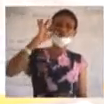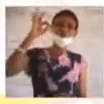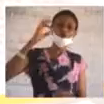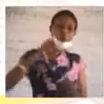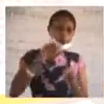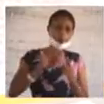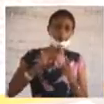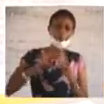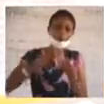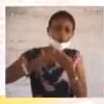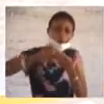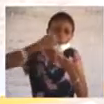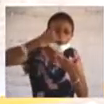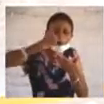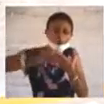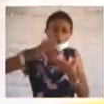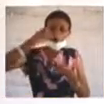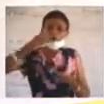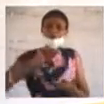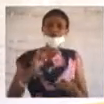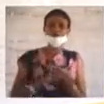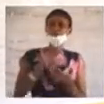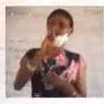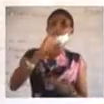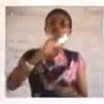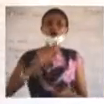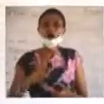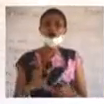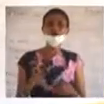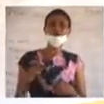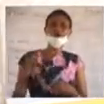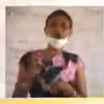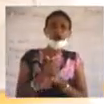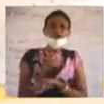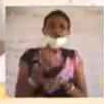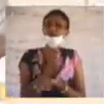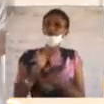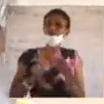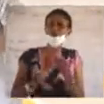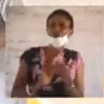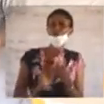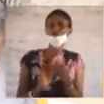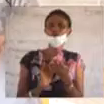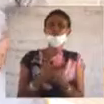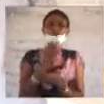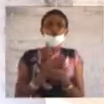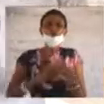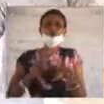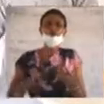already abusing that drug. It is not only when you take the hard drugs we just mentioned,